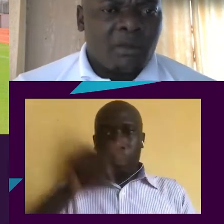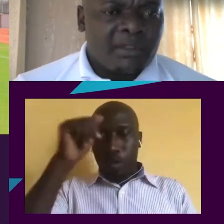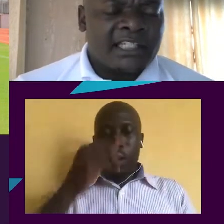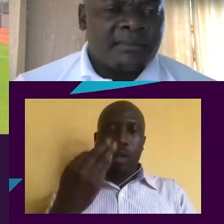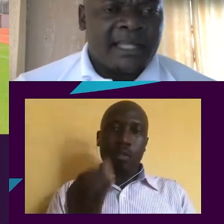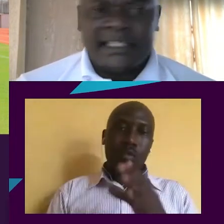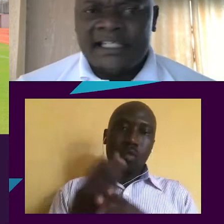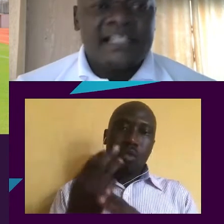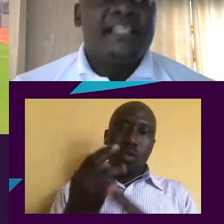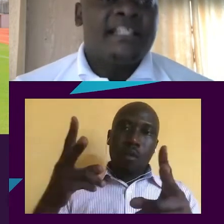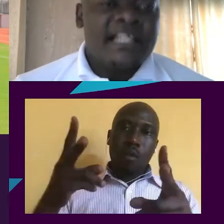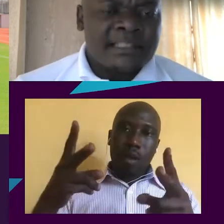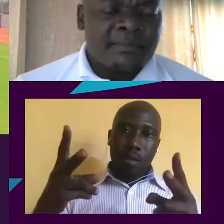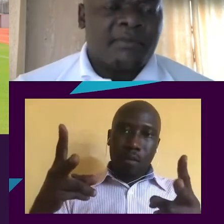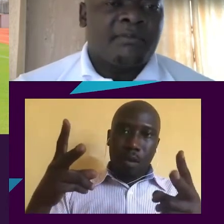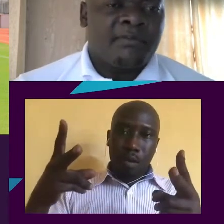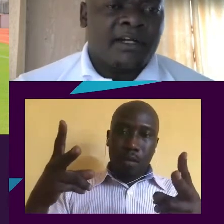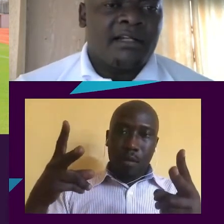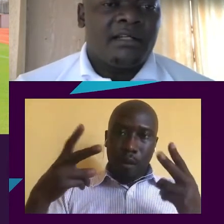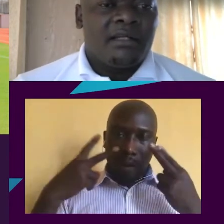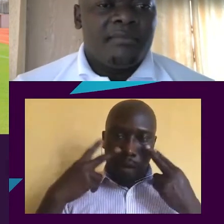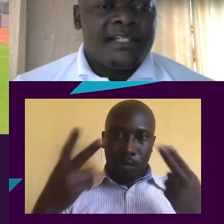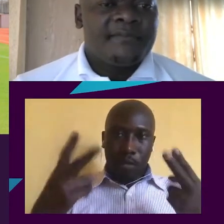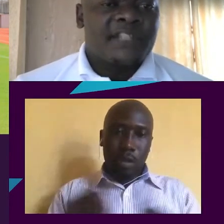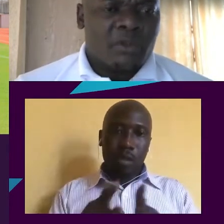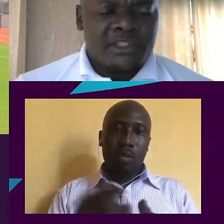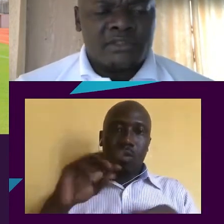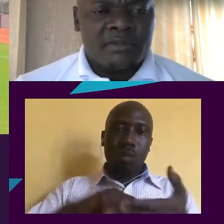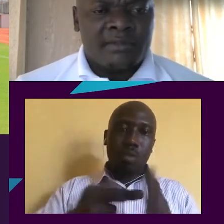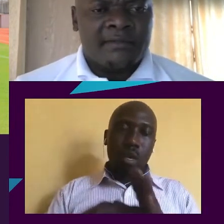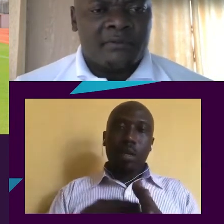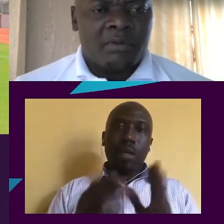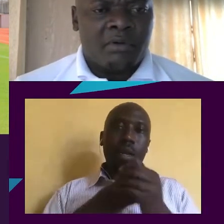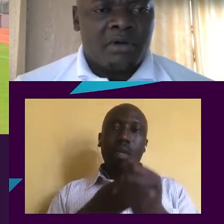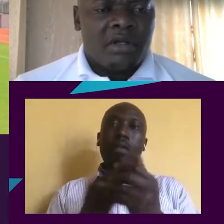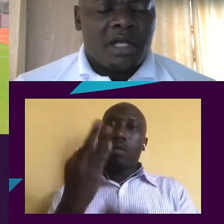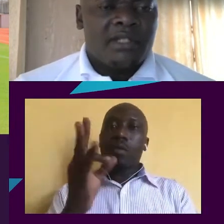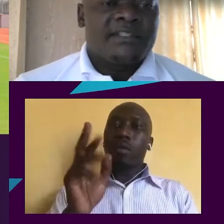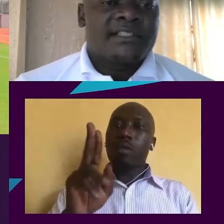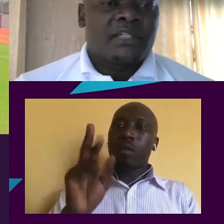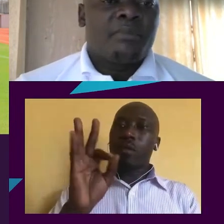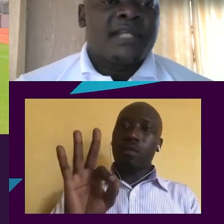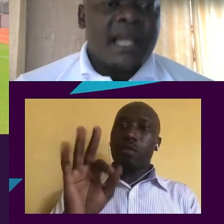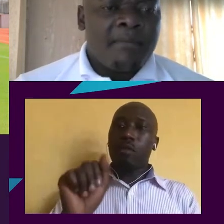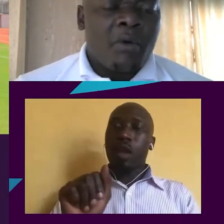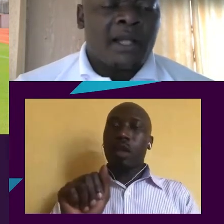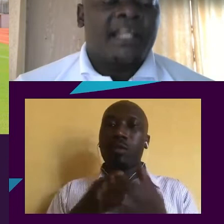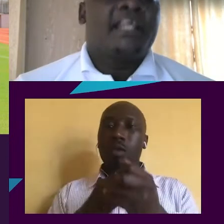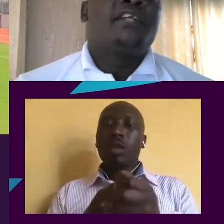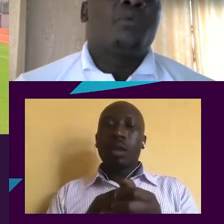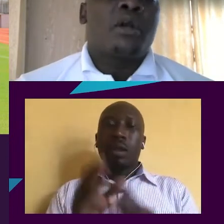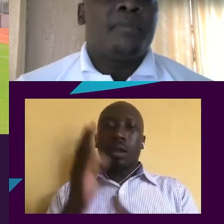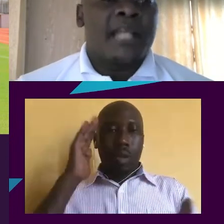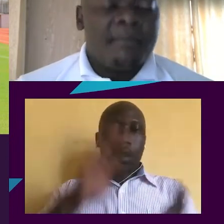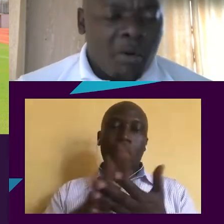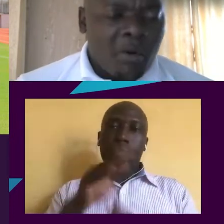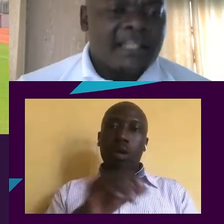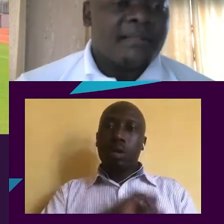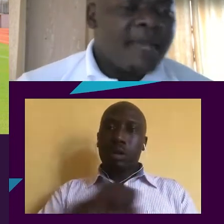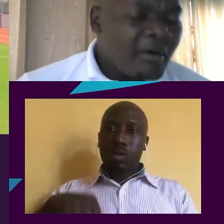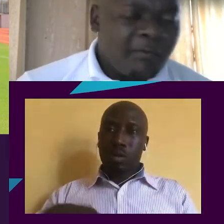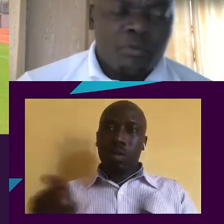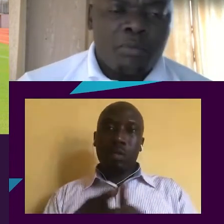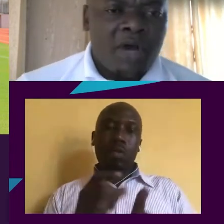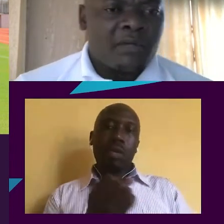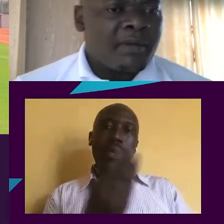FUFA is integrated by the leadership of FUFA believes a lot in women football. And when you say to be number one, again, you want to be number